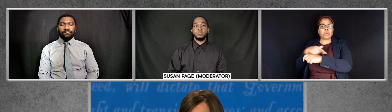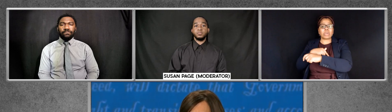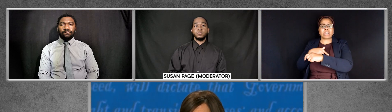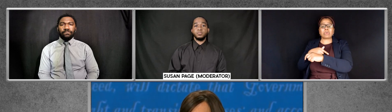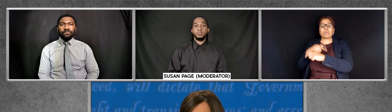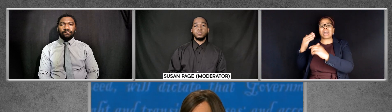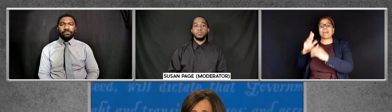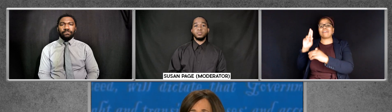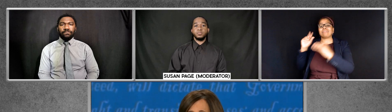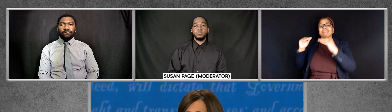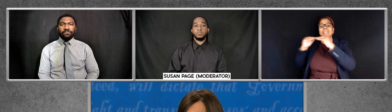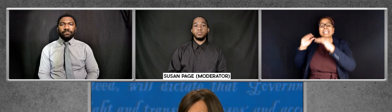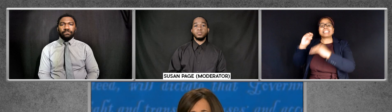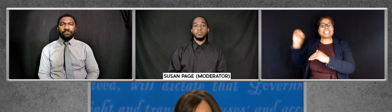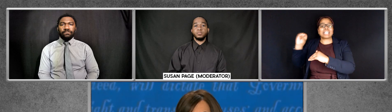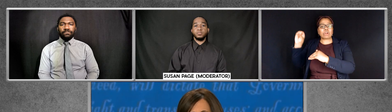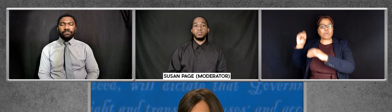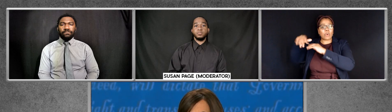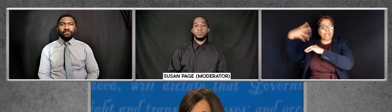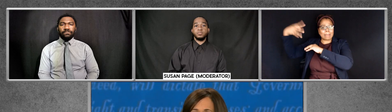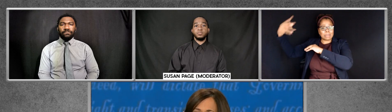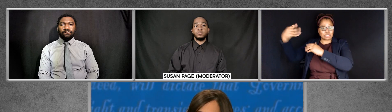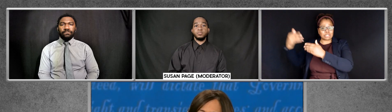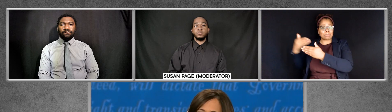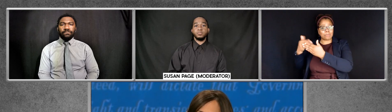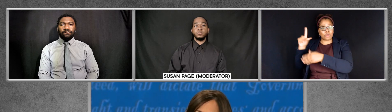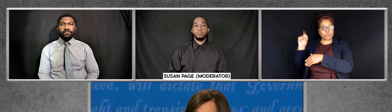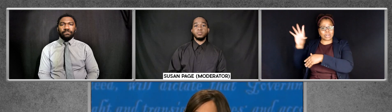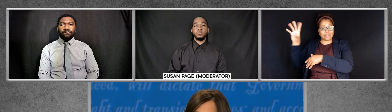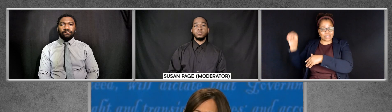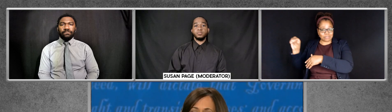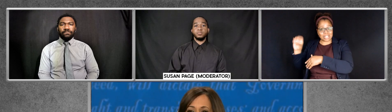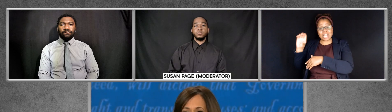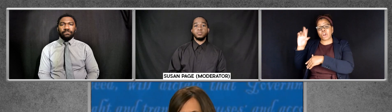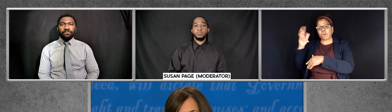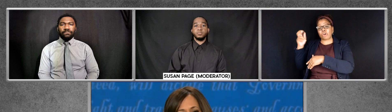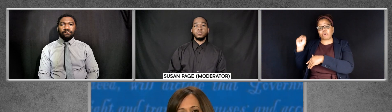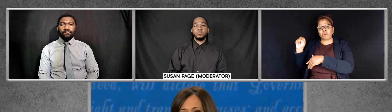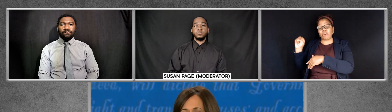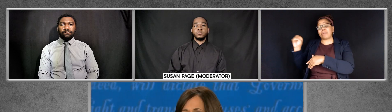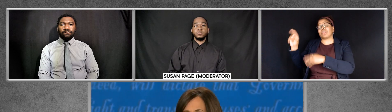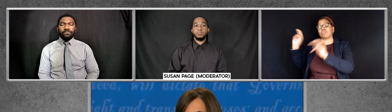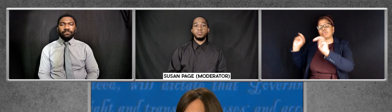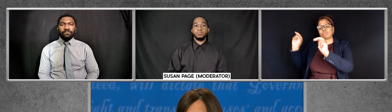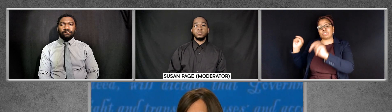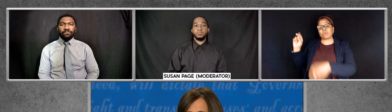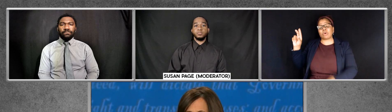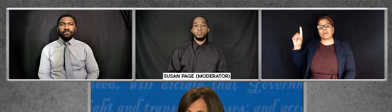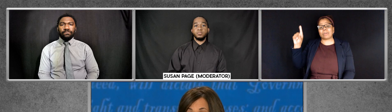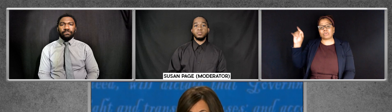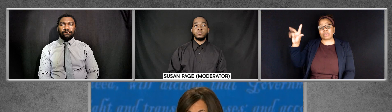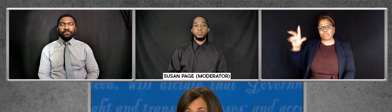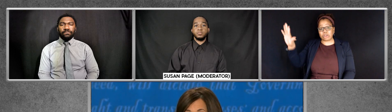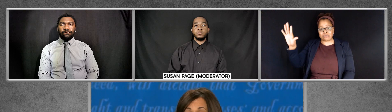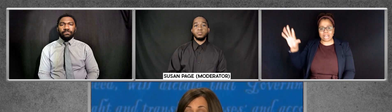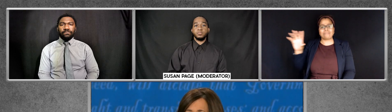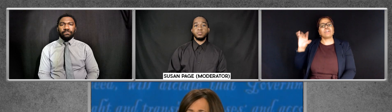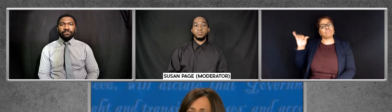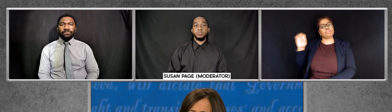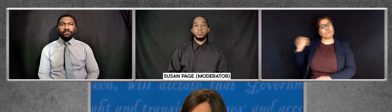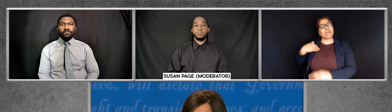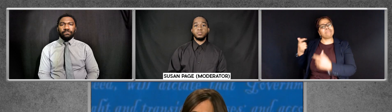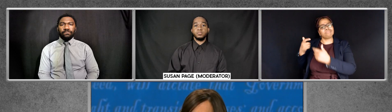by 2050, carbon neutral by 2035. Joe has a plan. This has been a lot of talk from the Trump administration, and really it